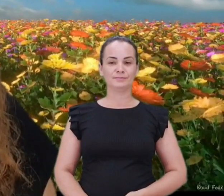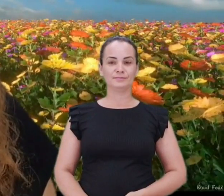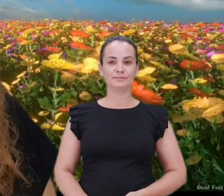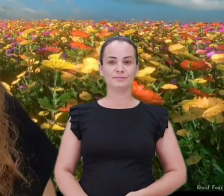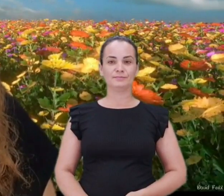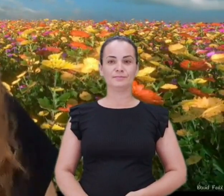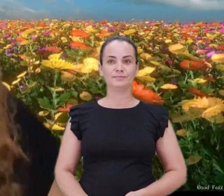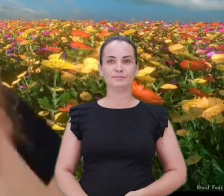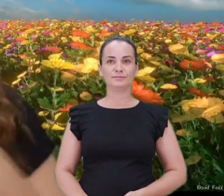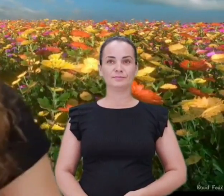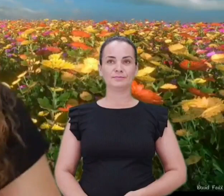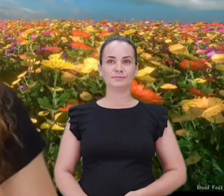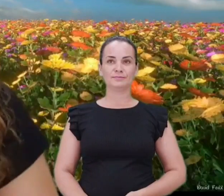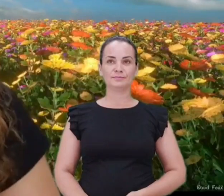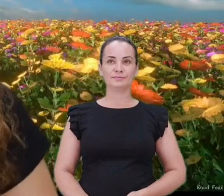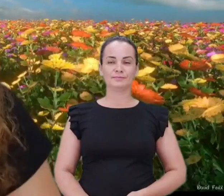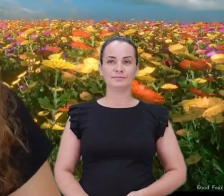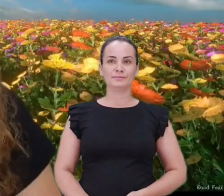grandmother.